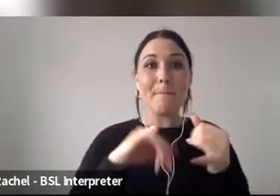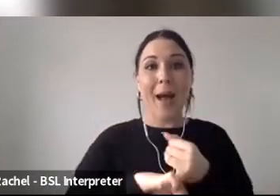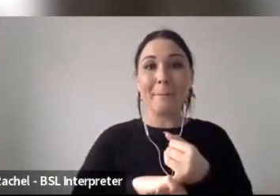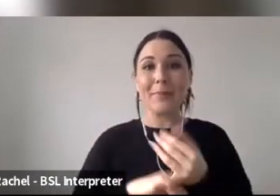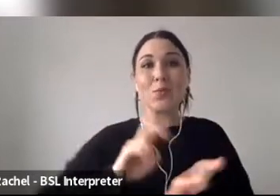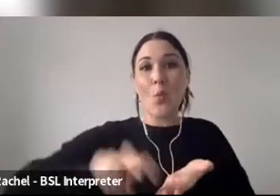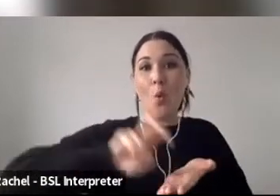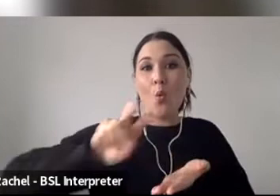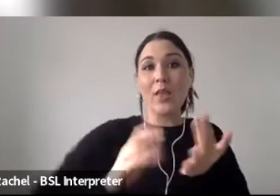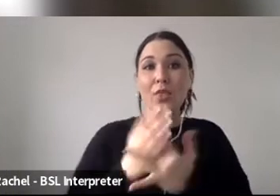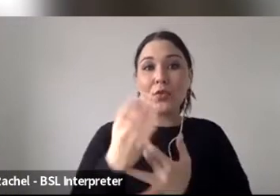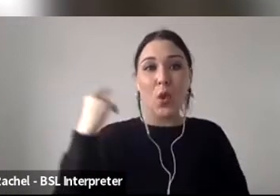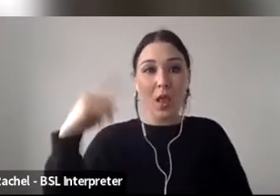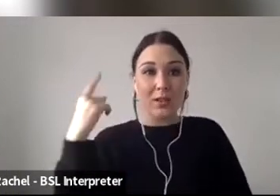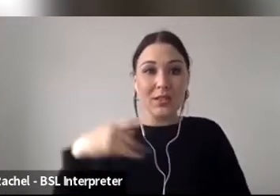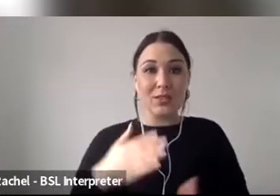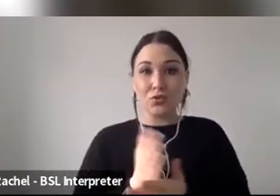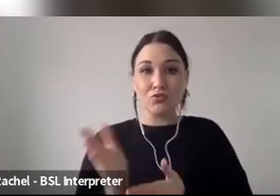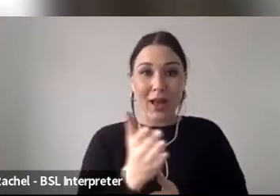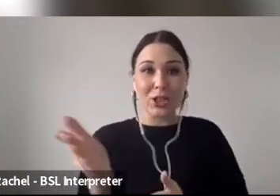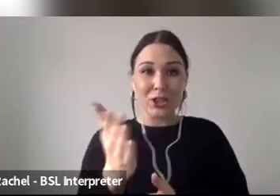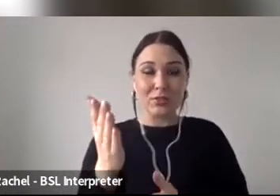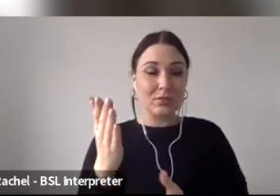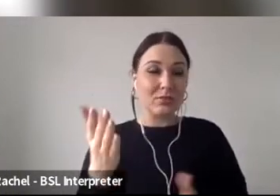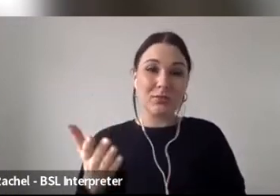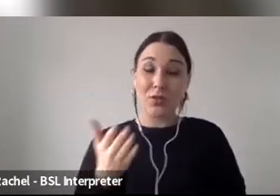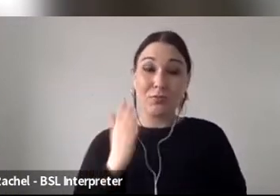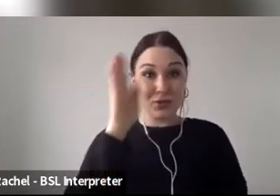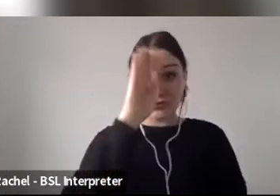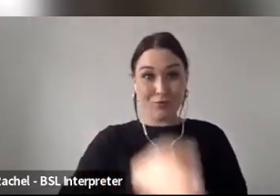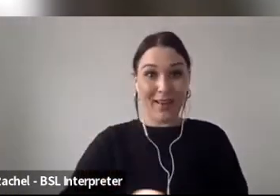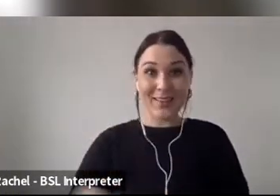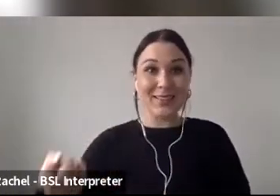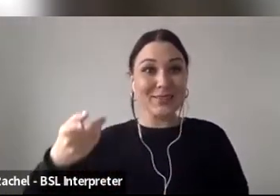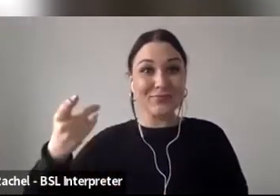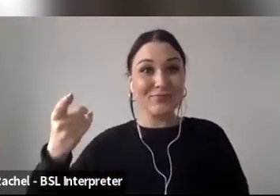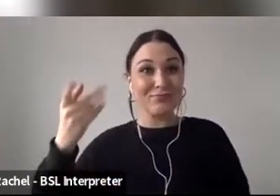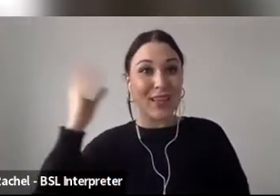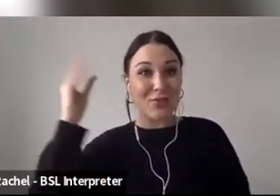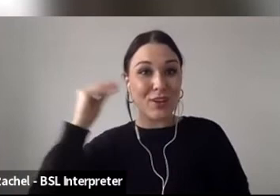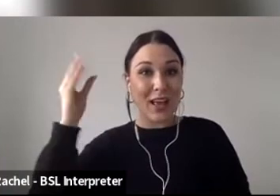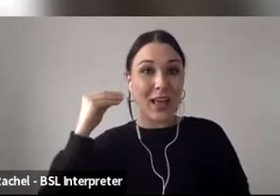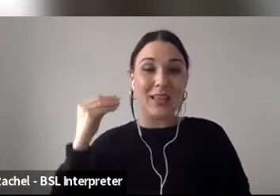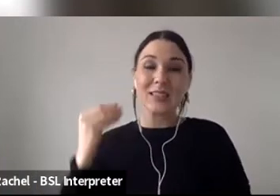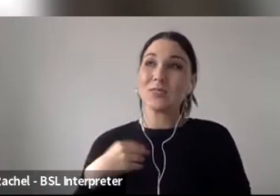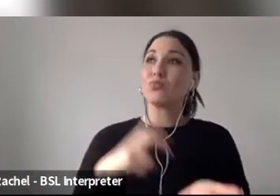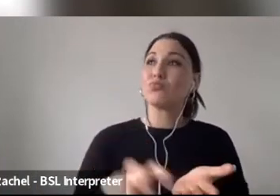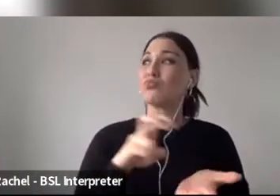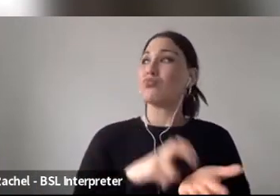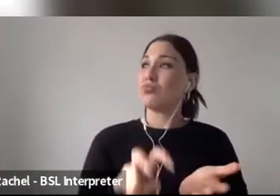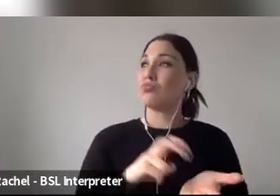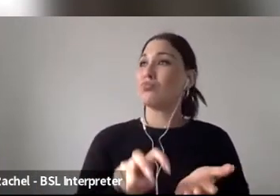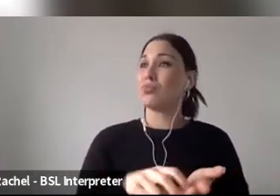anywhere else, the directions just come direct through to my hearing aids, which is very nice. So I can just walk along and it says turn left, turn